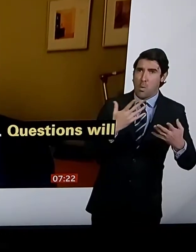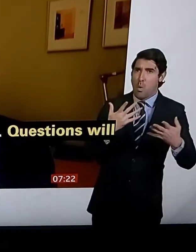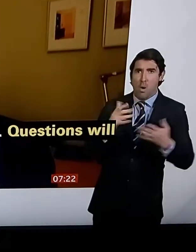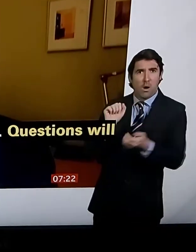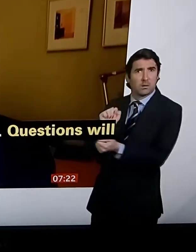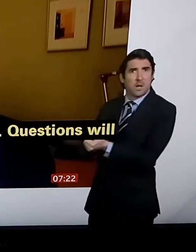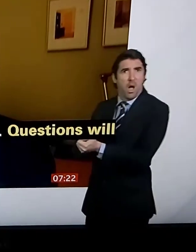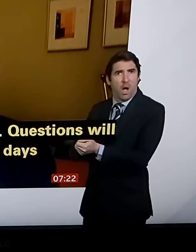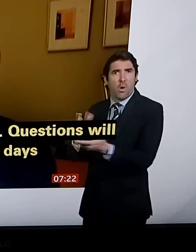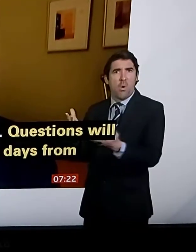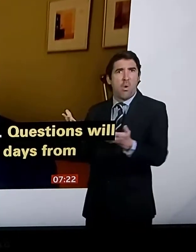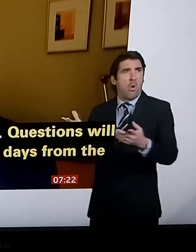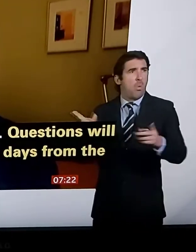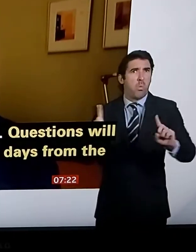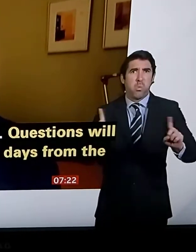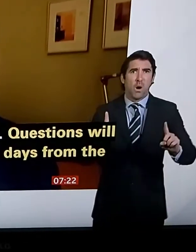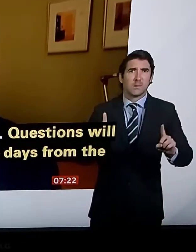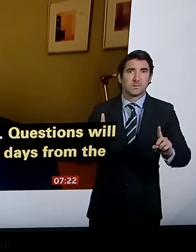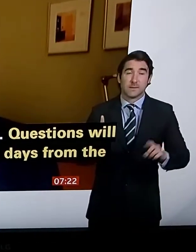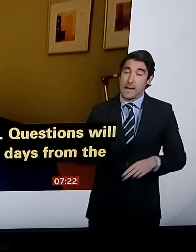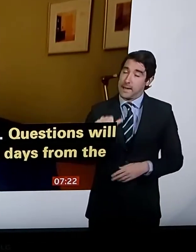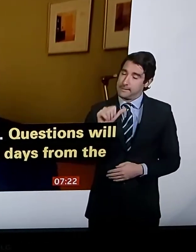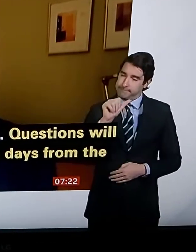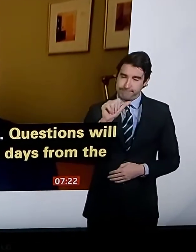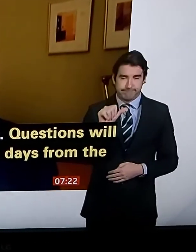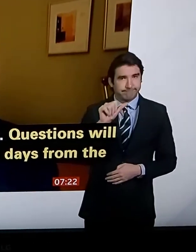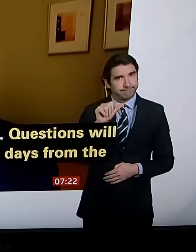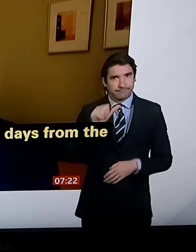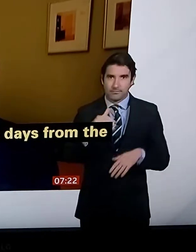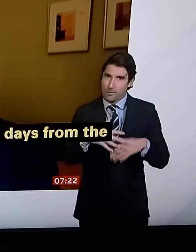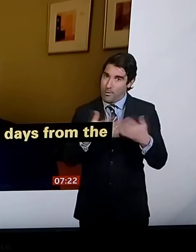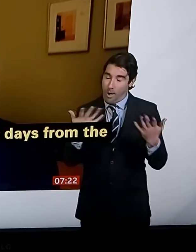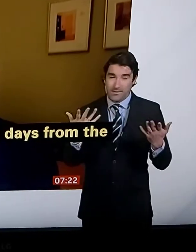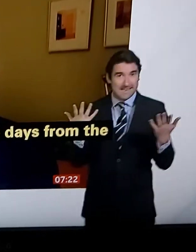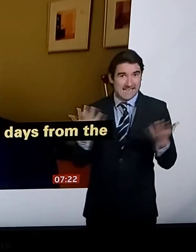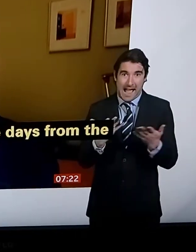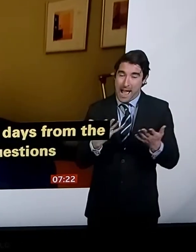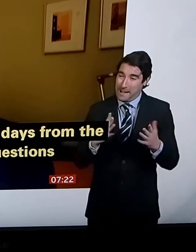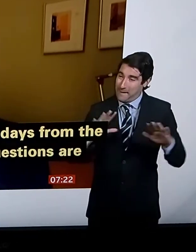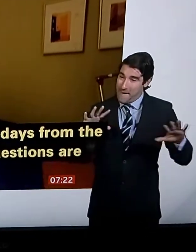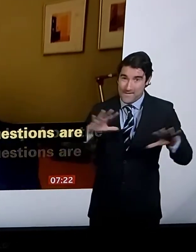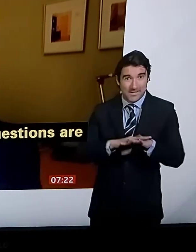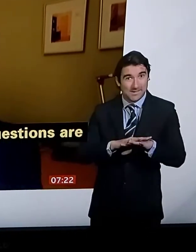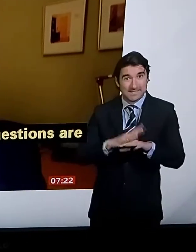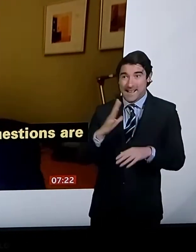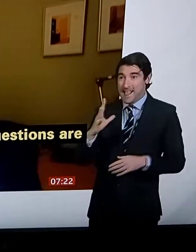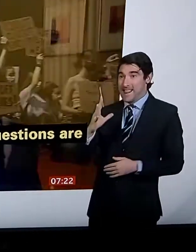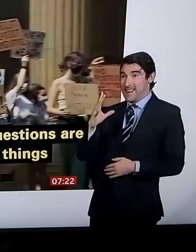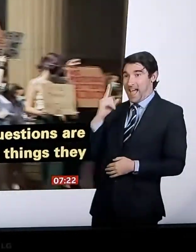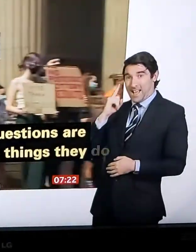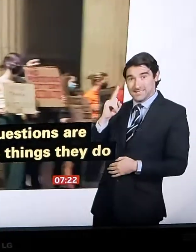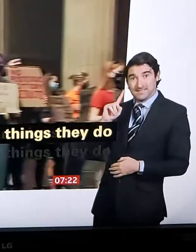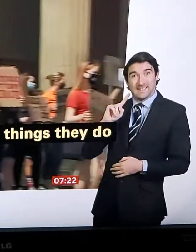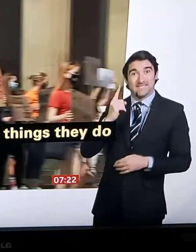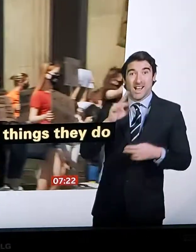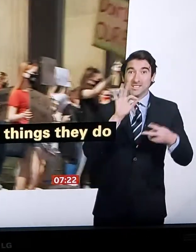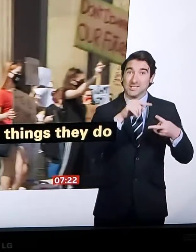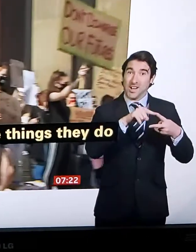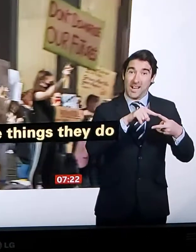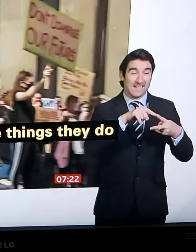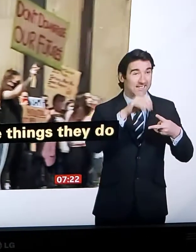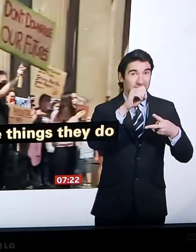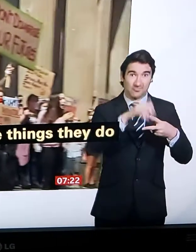things that they don't know about. There will be young people who didn't get into their first place university last week. Maybe they did or didn't get into their second place. They're